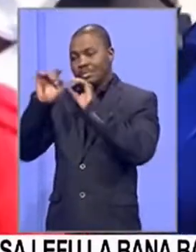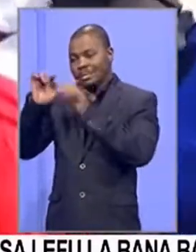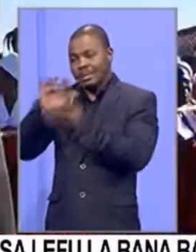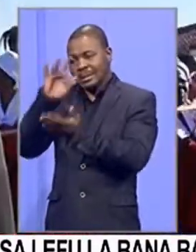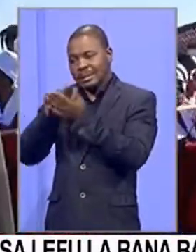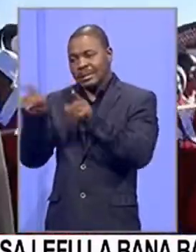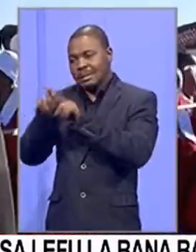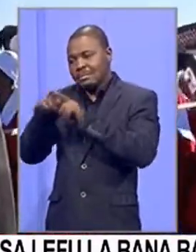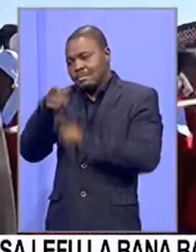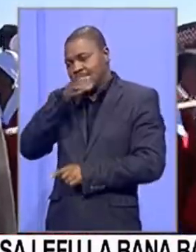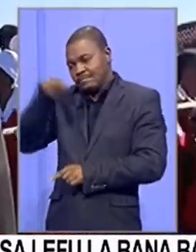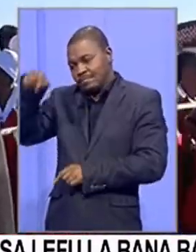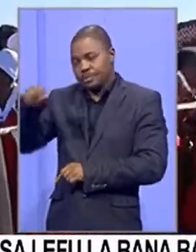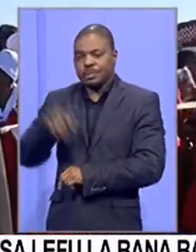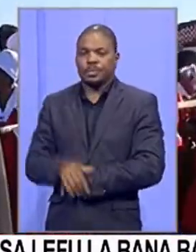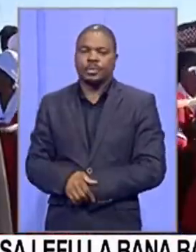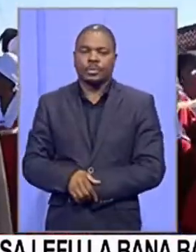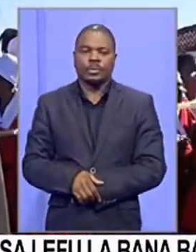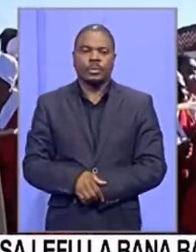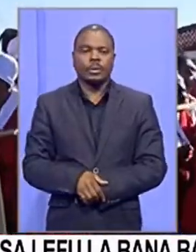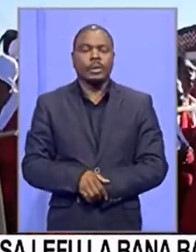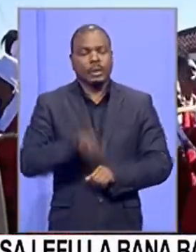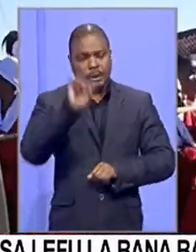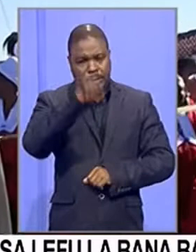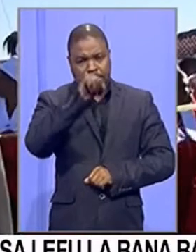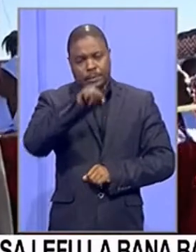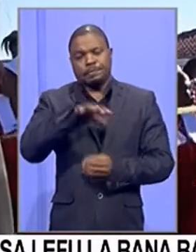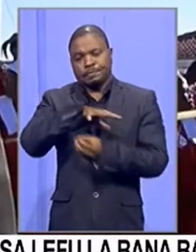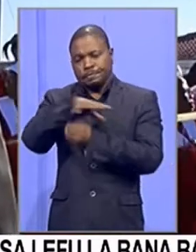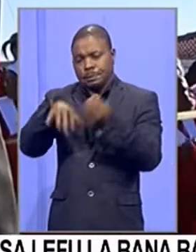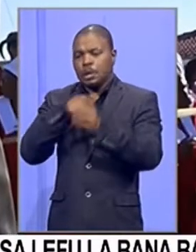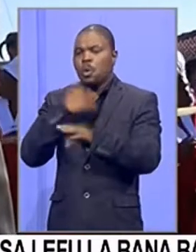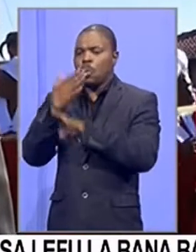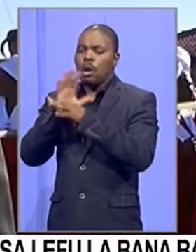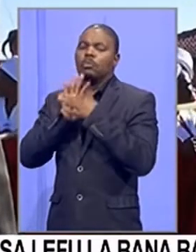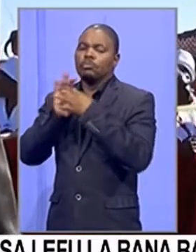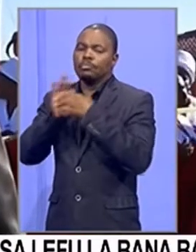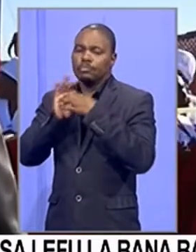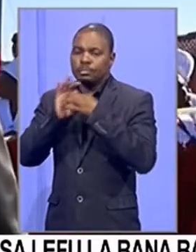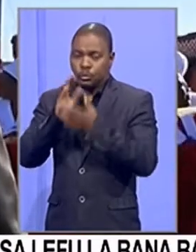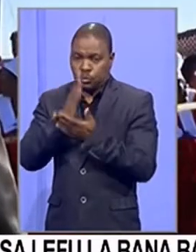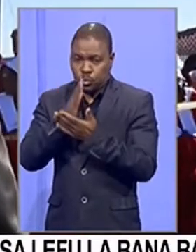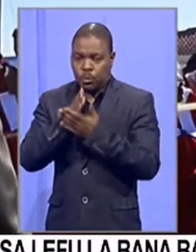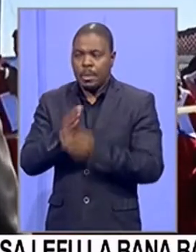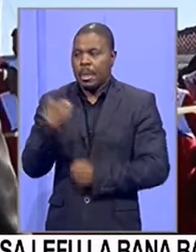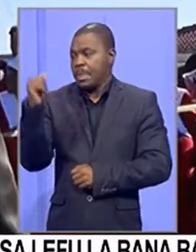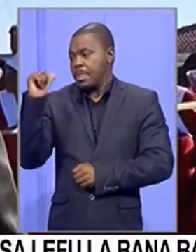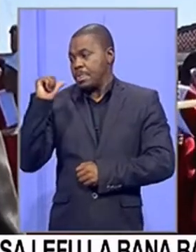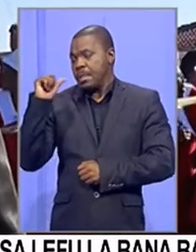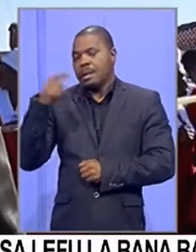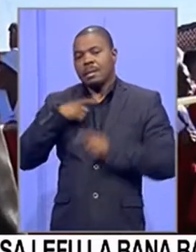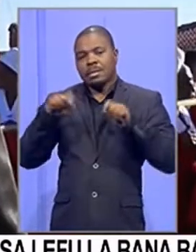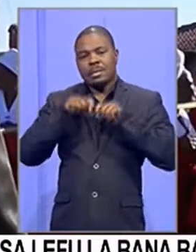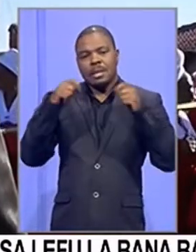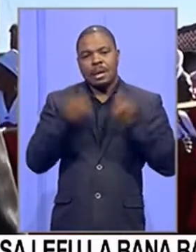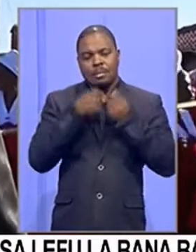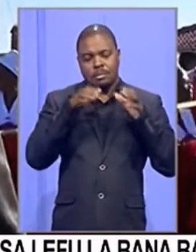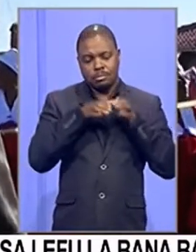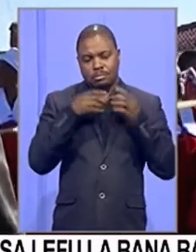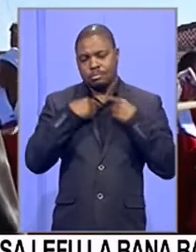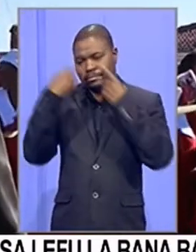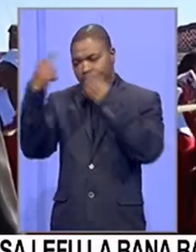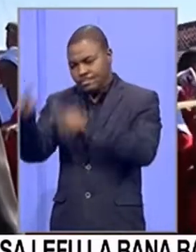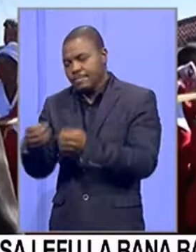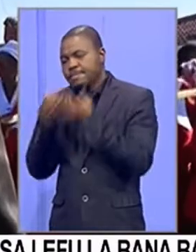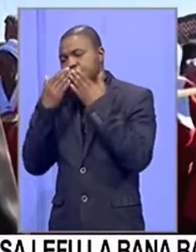koduwa. Yes, we are definitely working with the families. Yesterday we were part of a team that came to